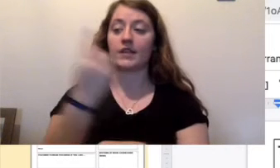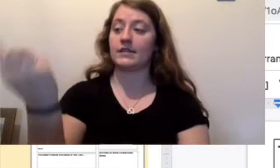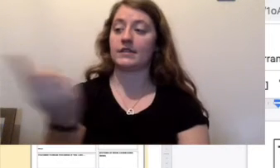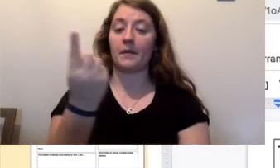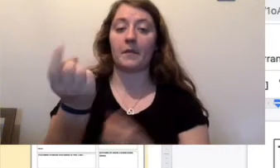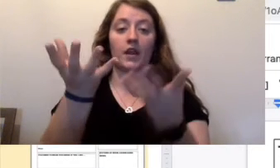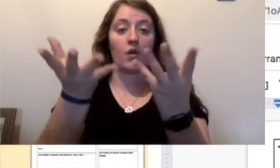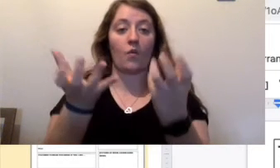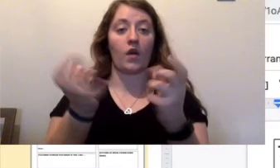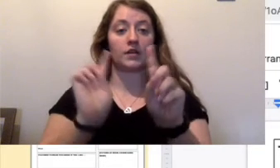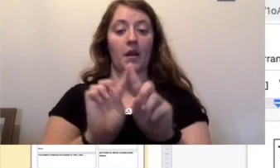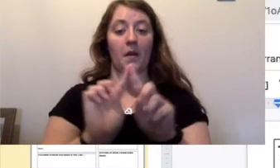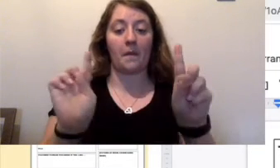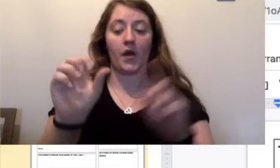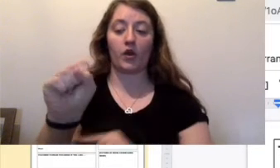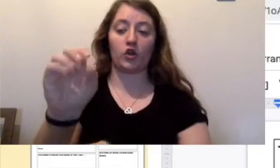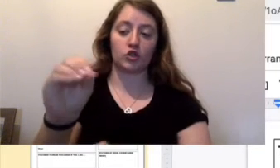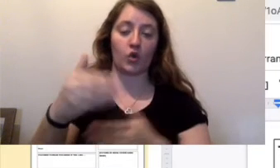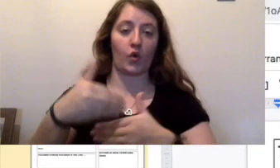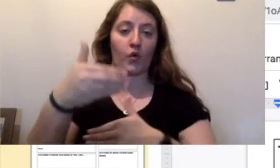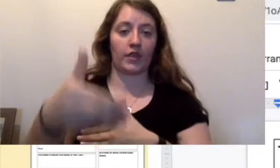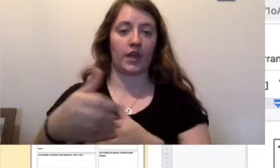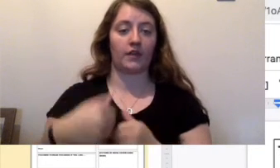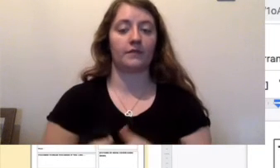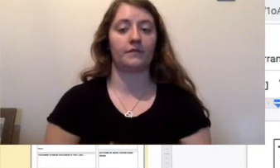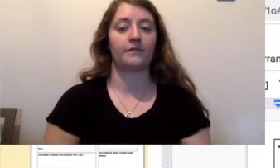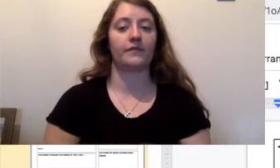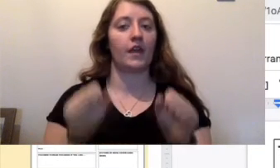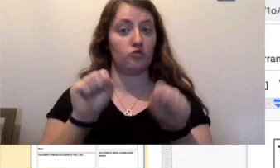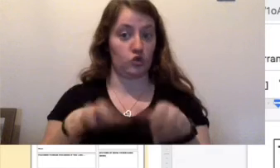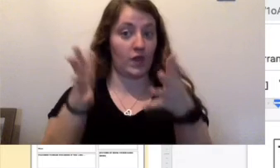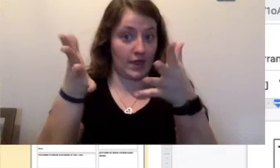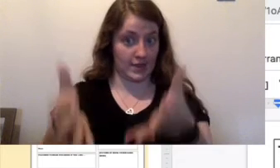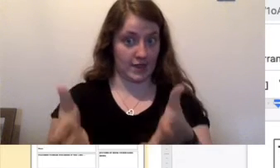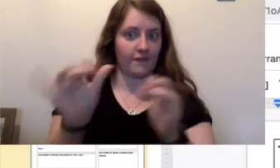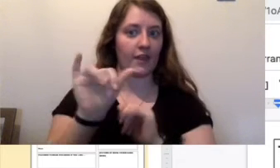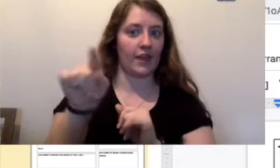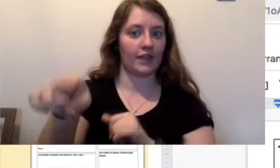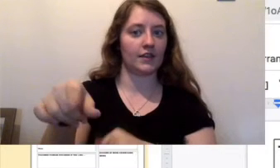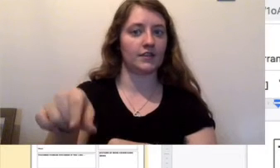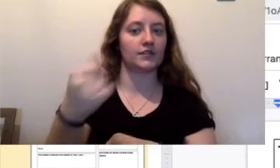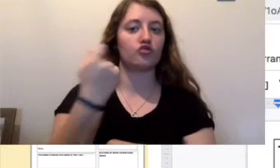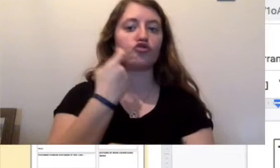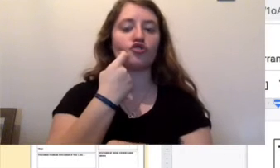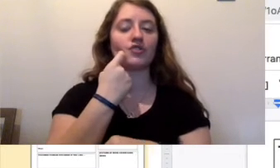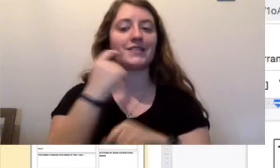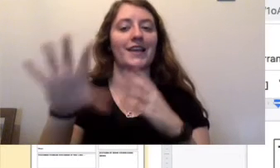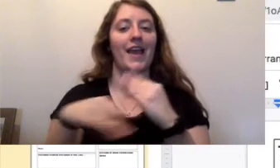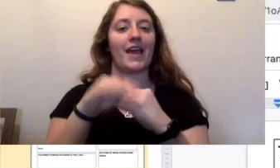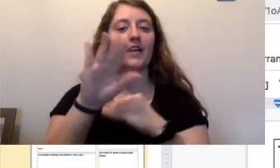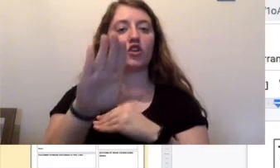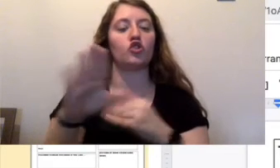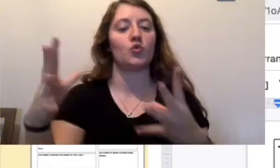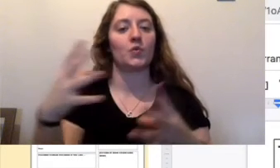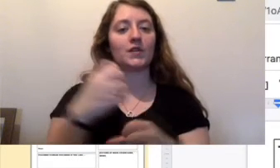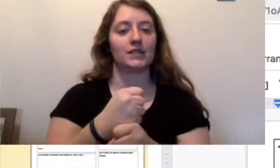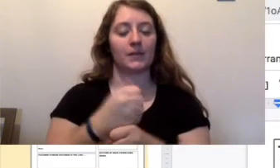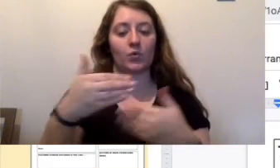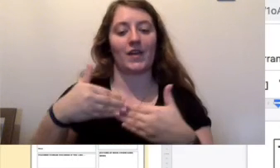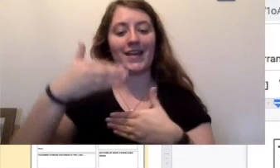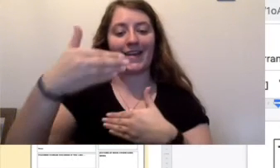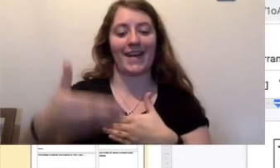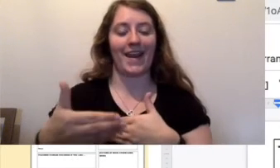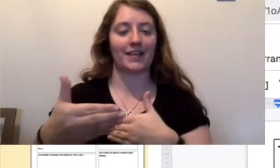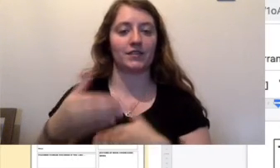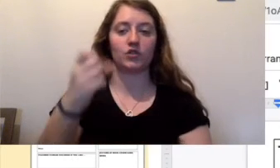So Then. And you can leave it just the way it is. Just type in your summary next to the